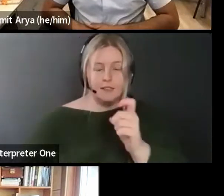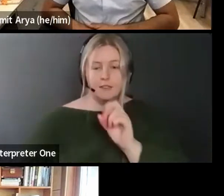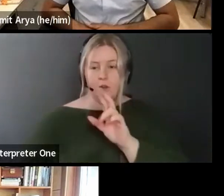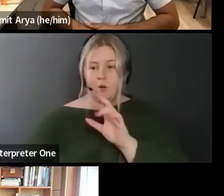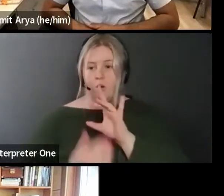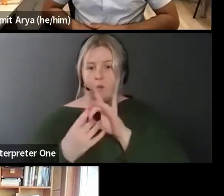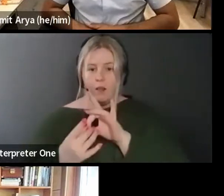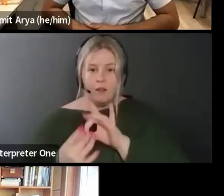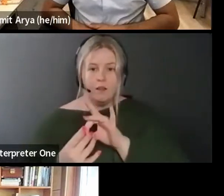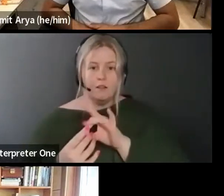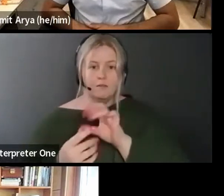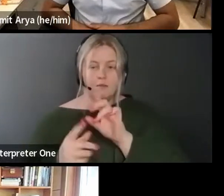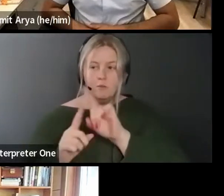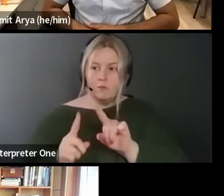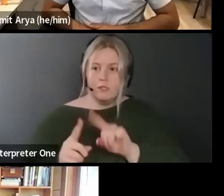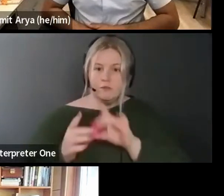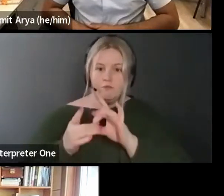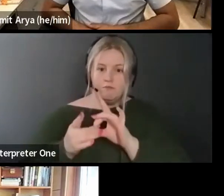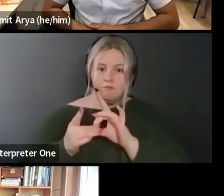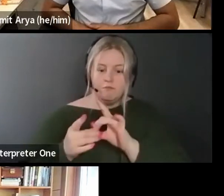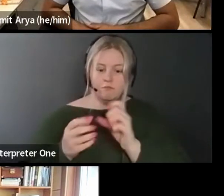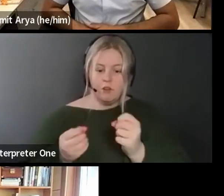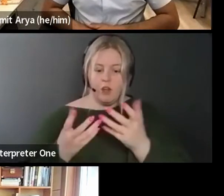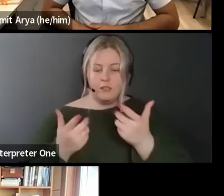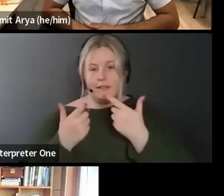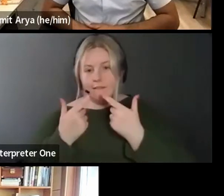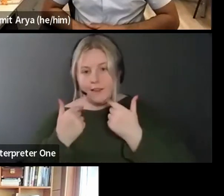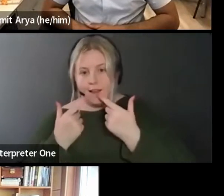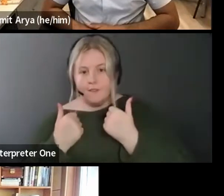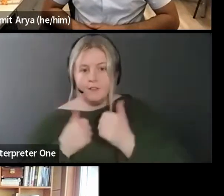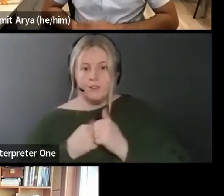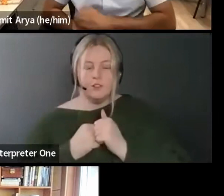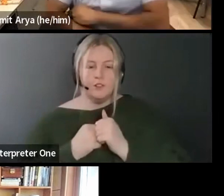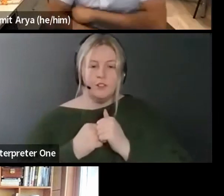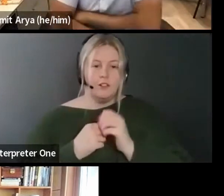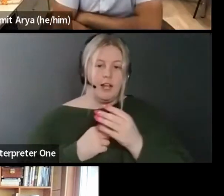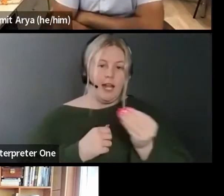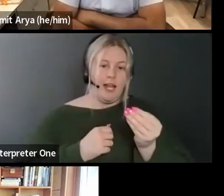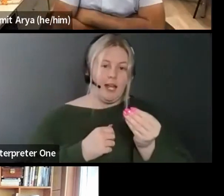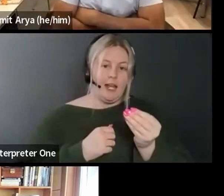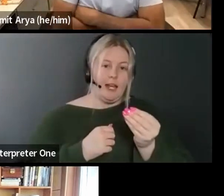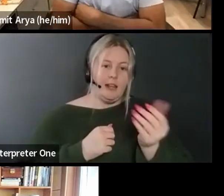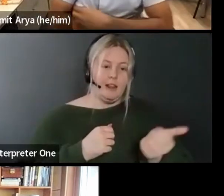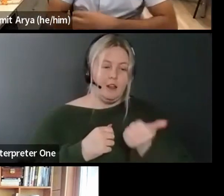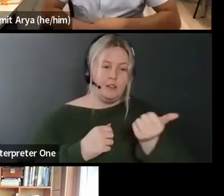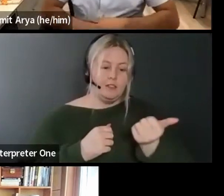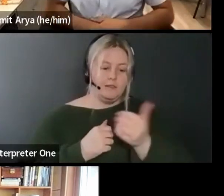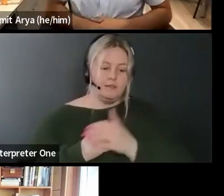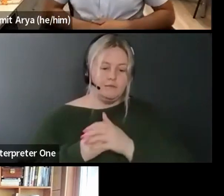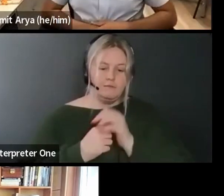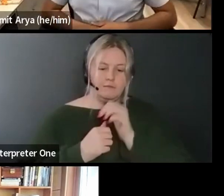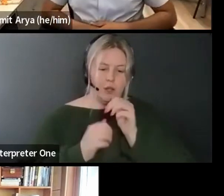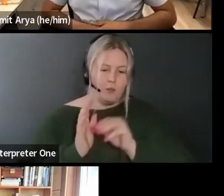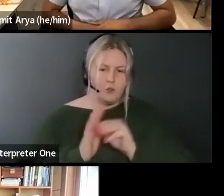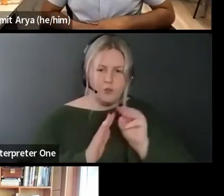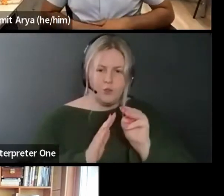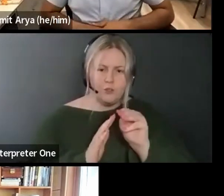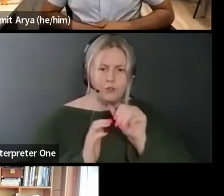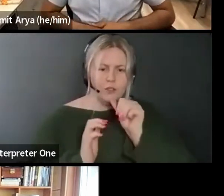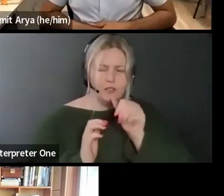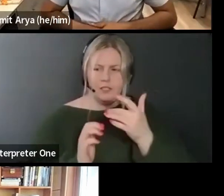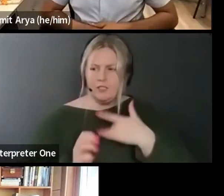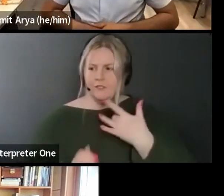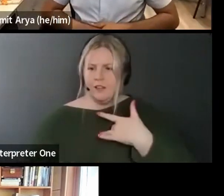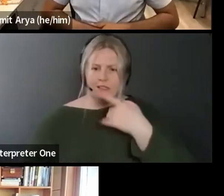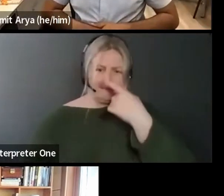up. There was a lot of laughter and a lot of policing and a lot of, I don't know, it was pretty jarring.